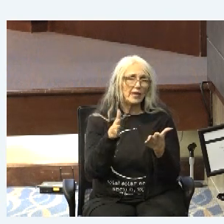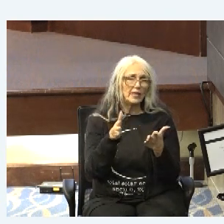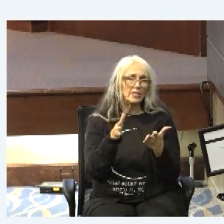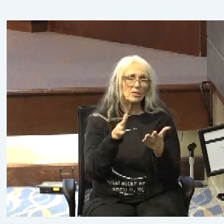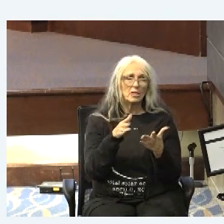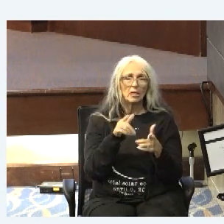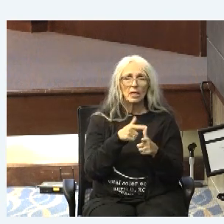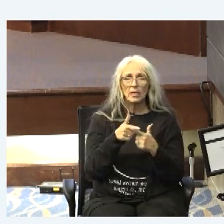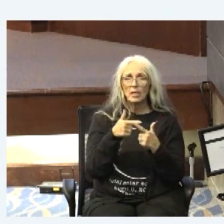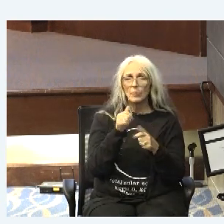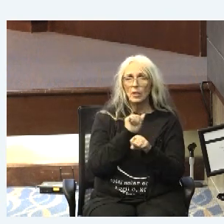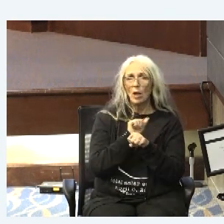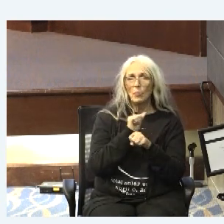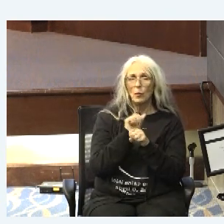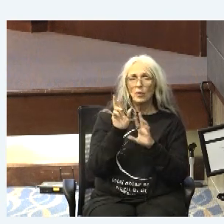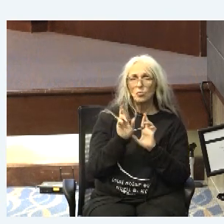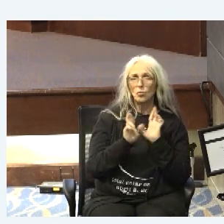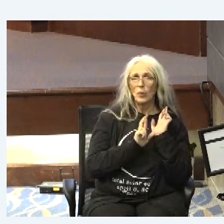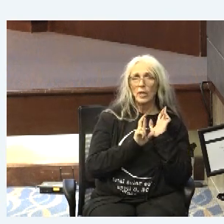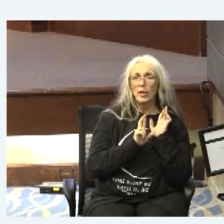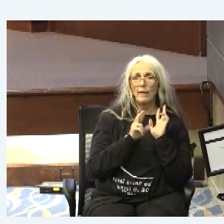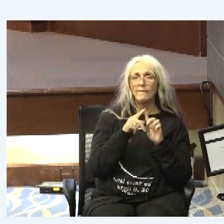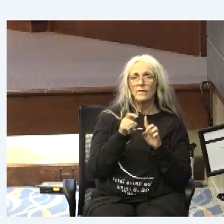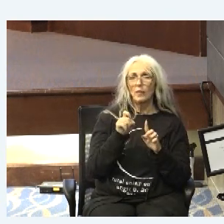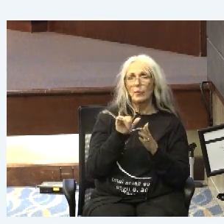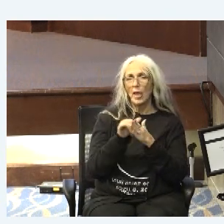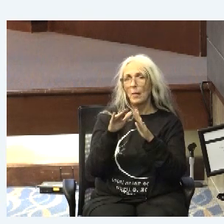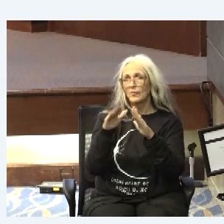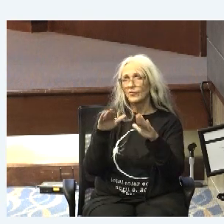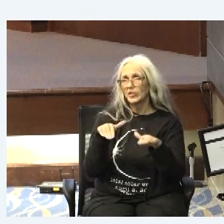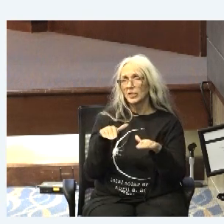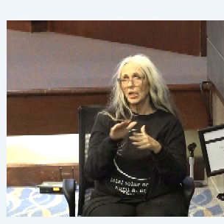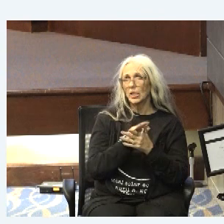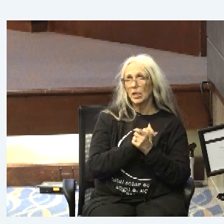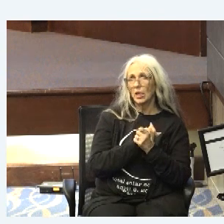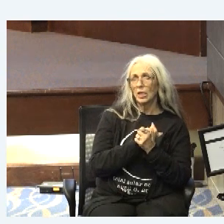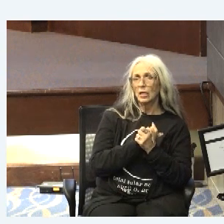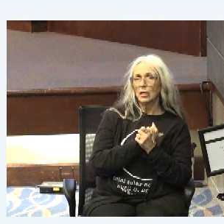ready out of the new facility.